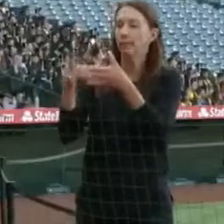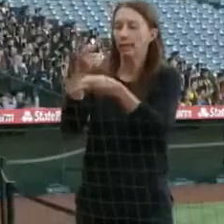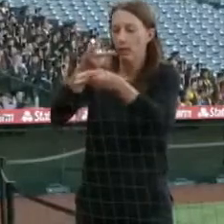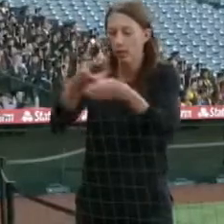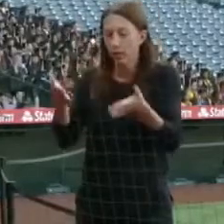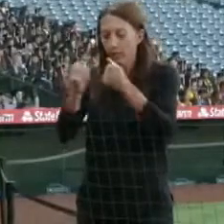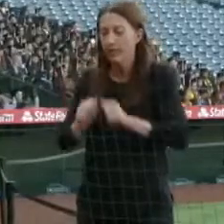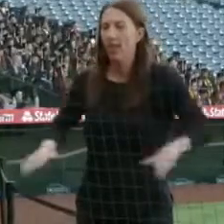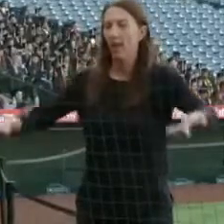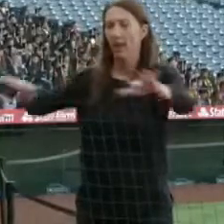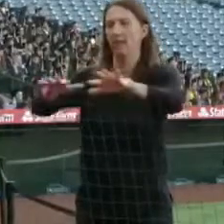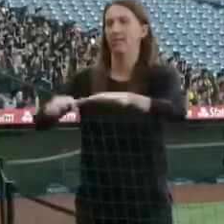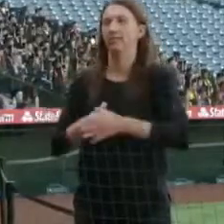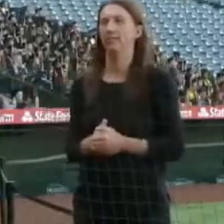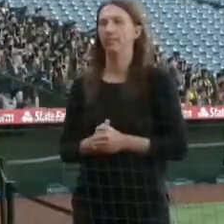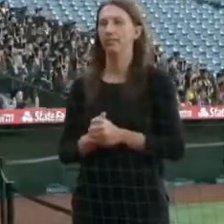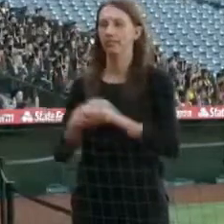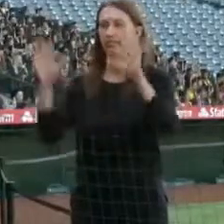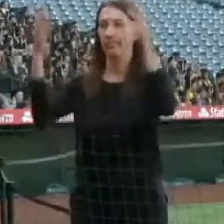land.